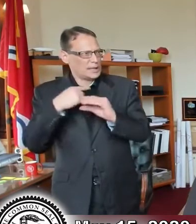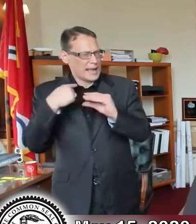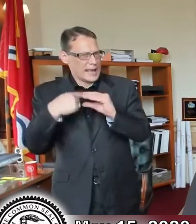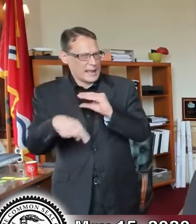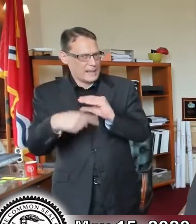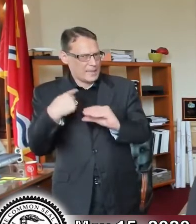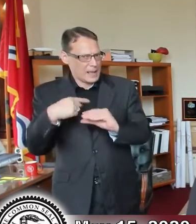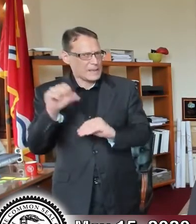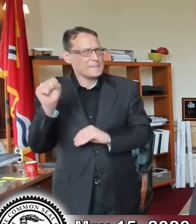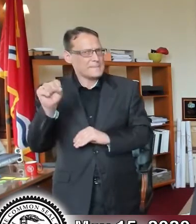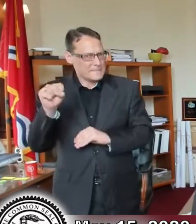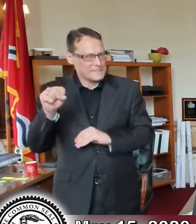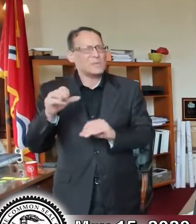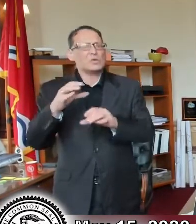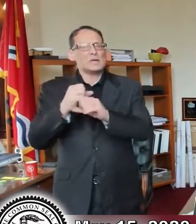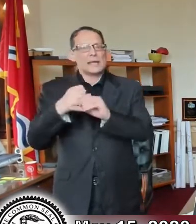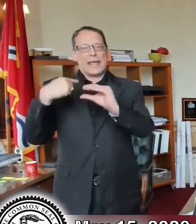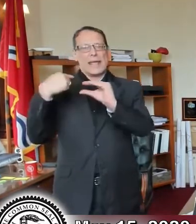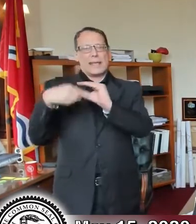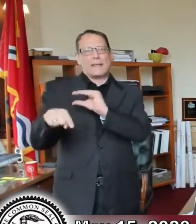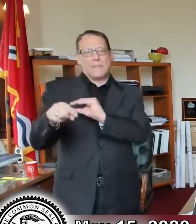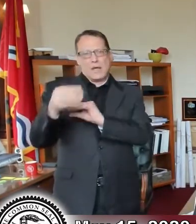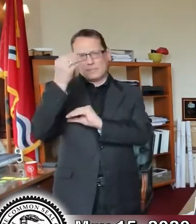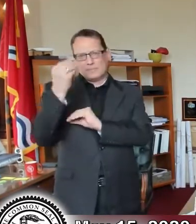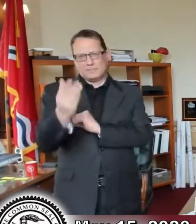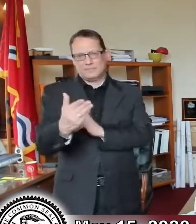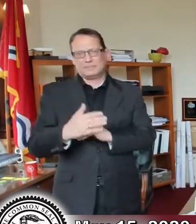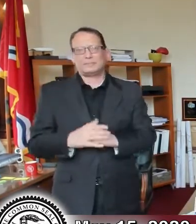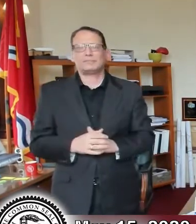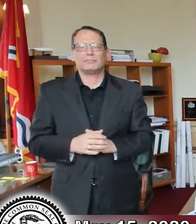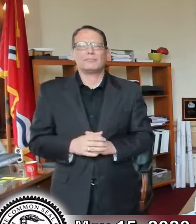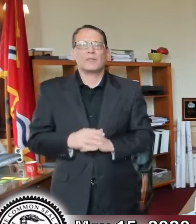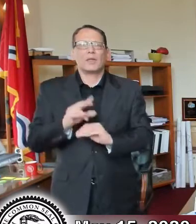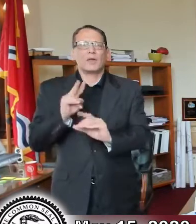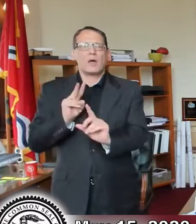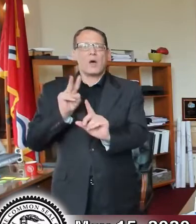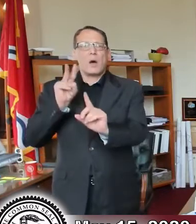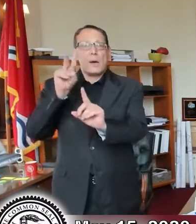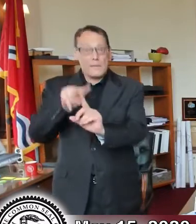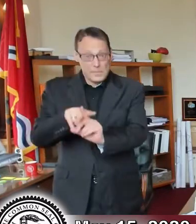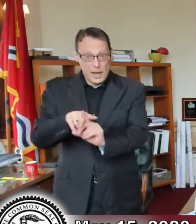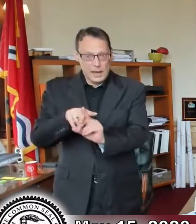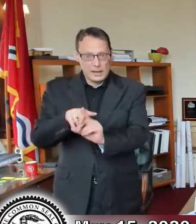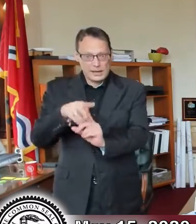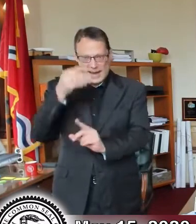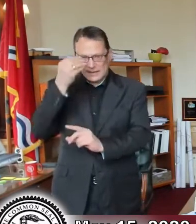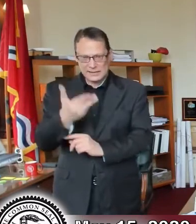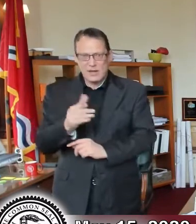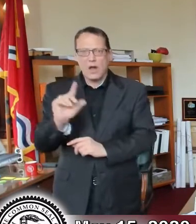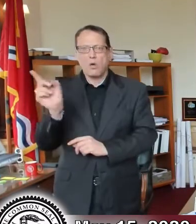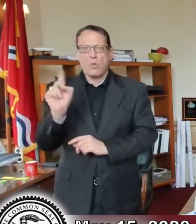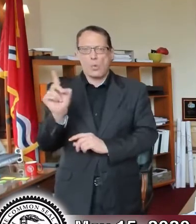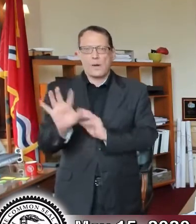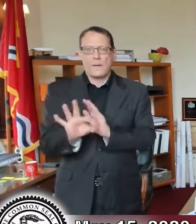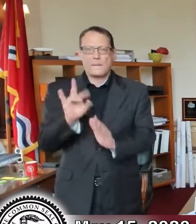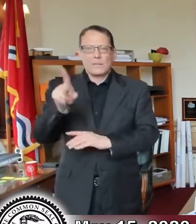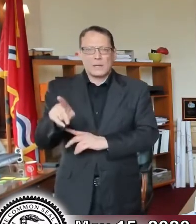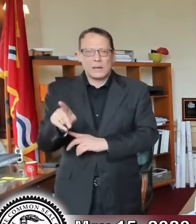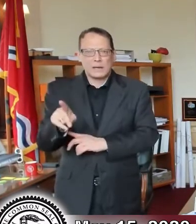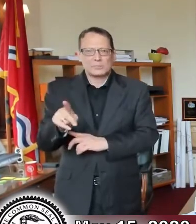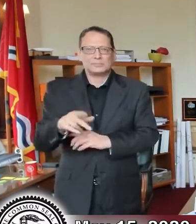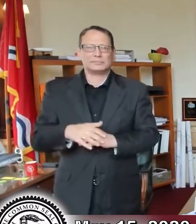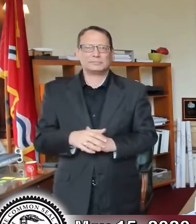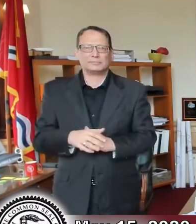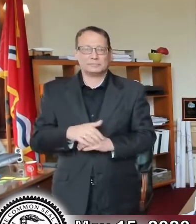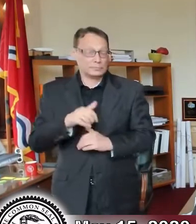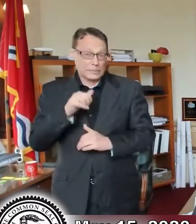Who knows that, right? Yeah, you get an email, and I think when you apply, you tell them where you'd like to pick it up. And if you